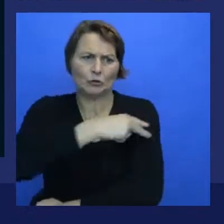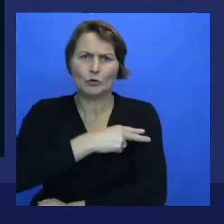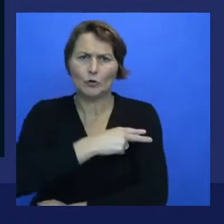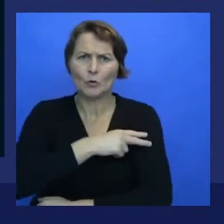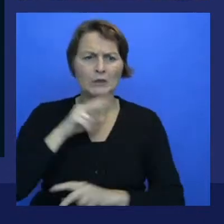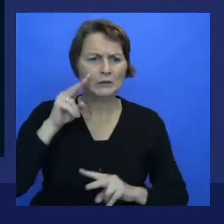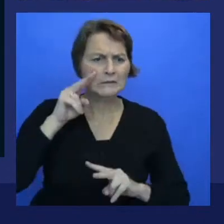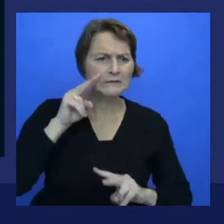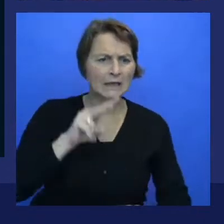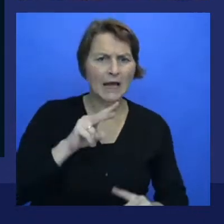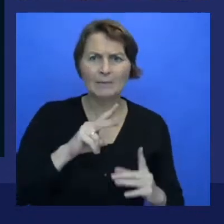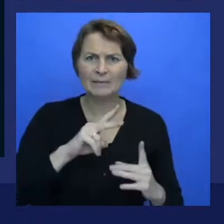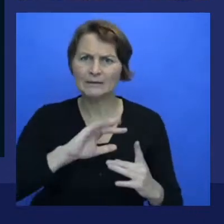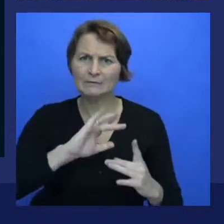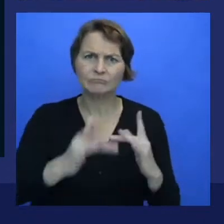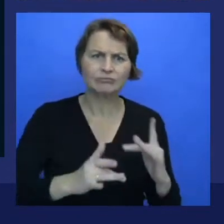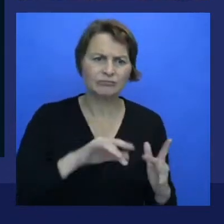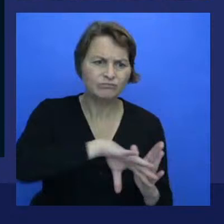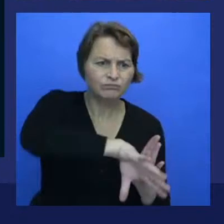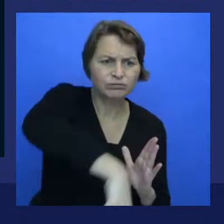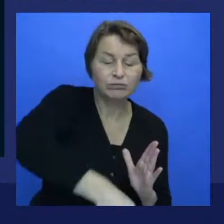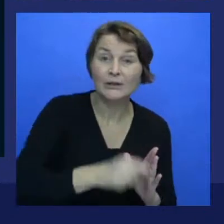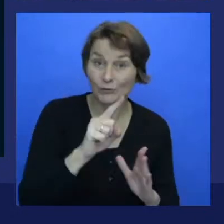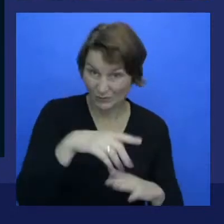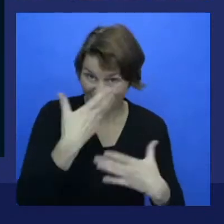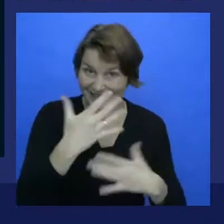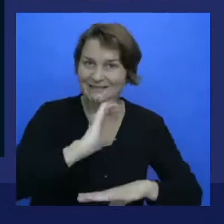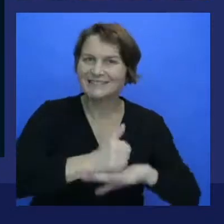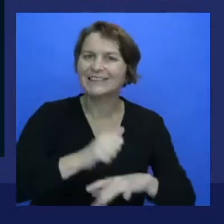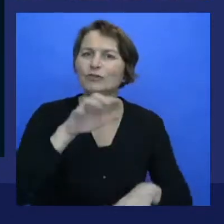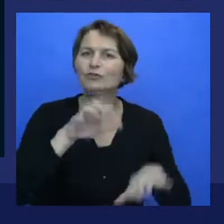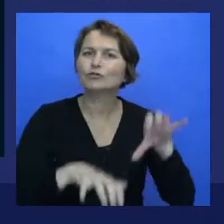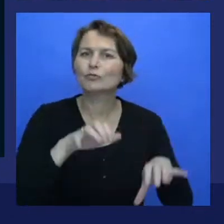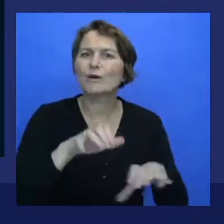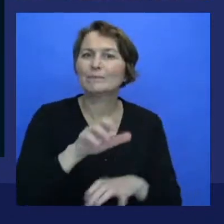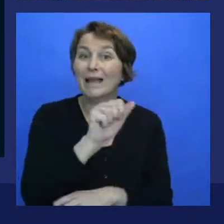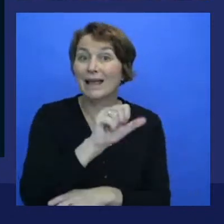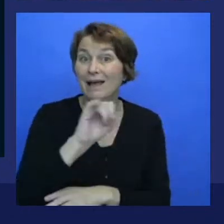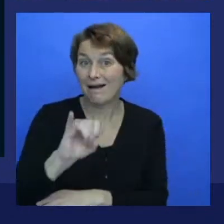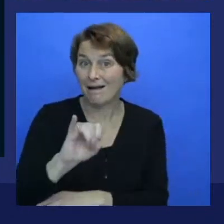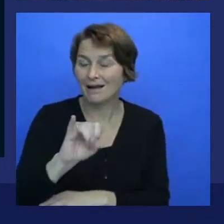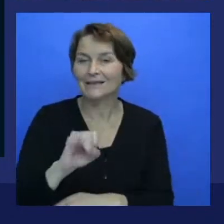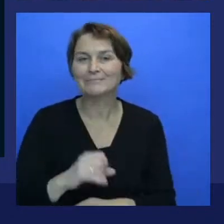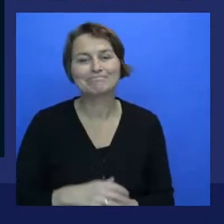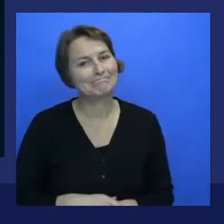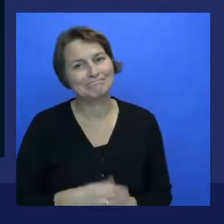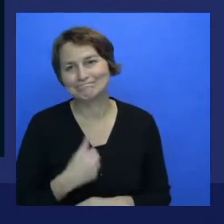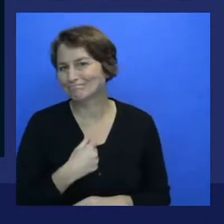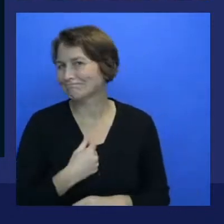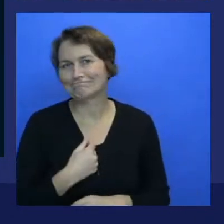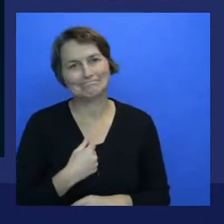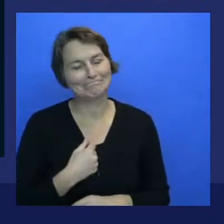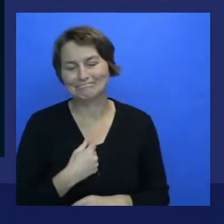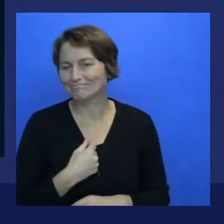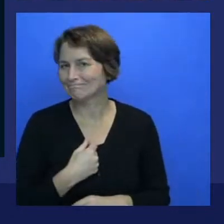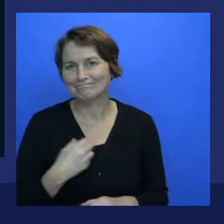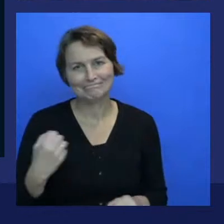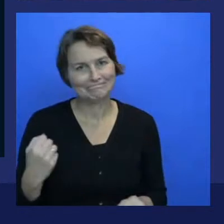So unfortunately, I never use it for my day